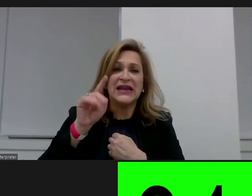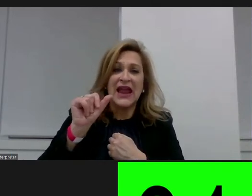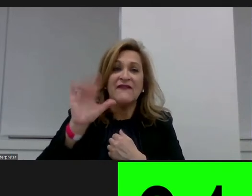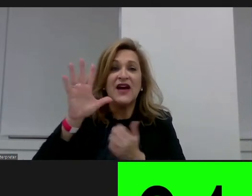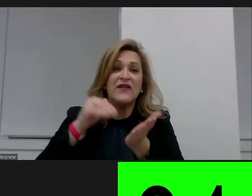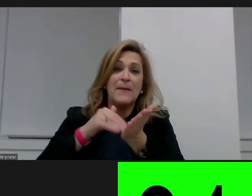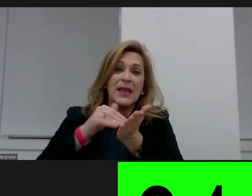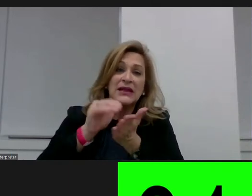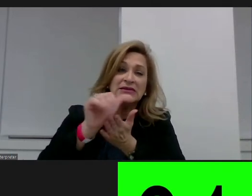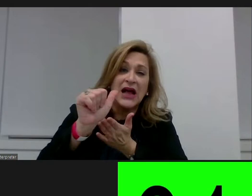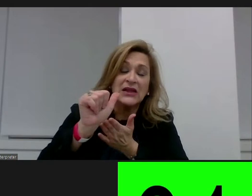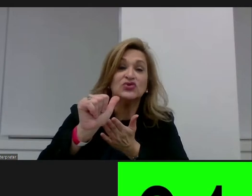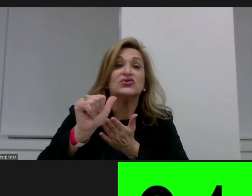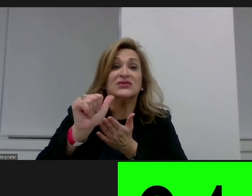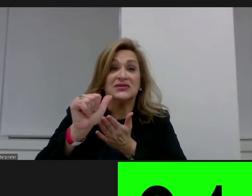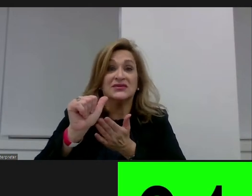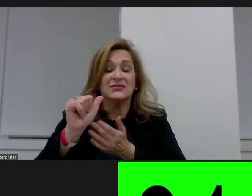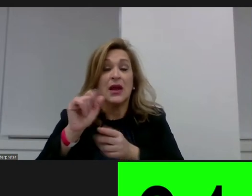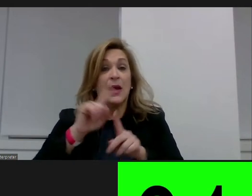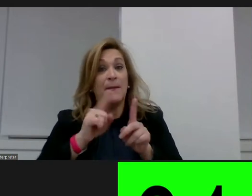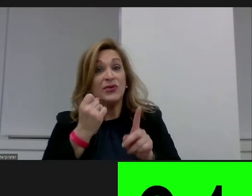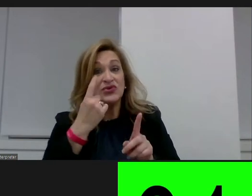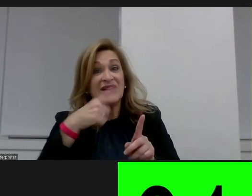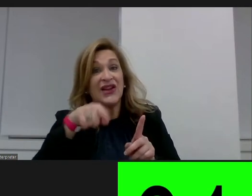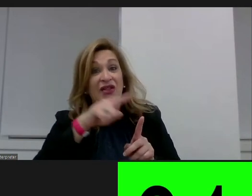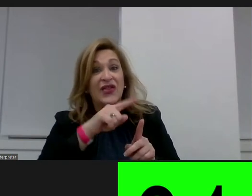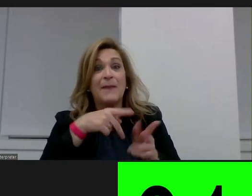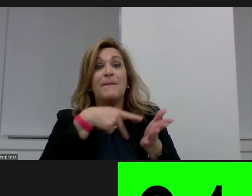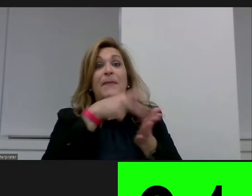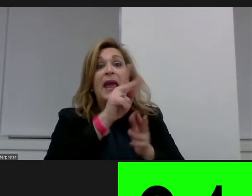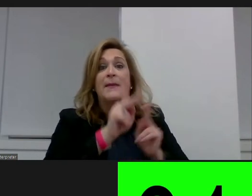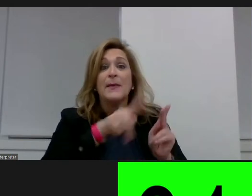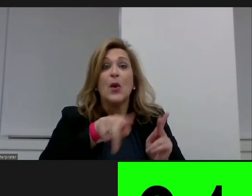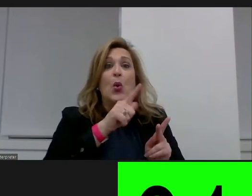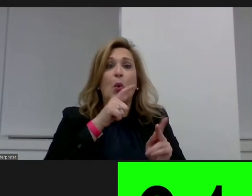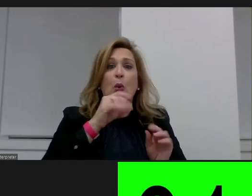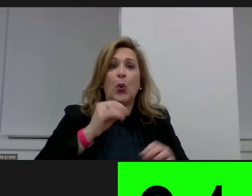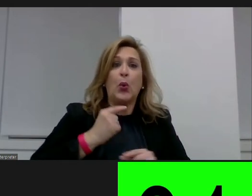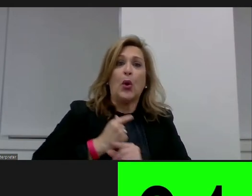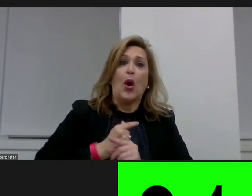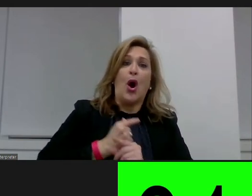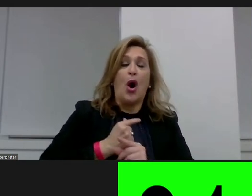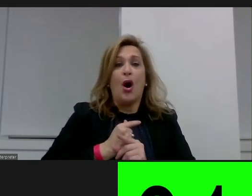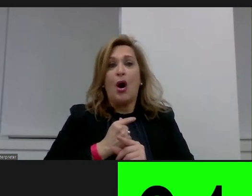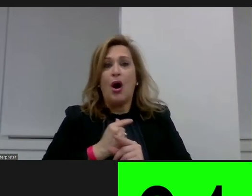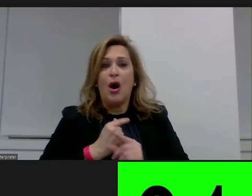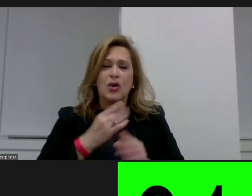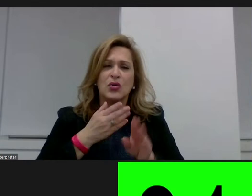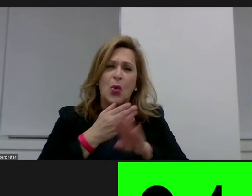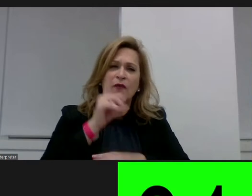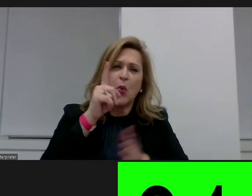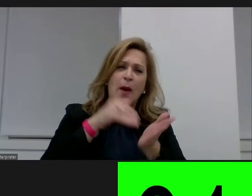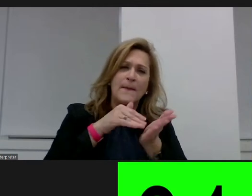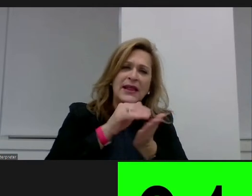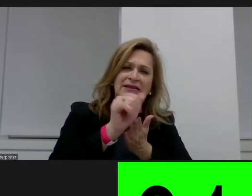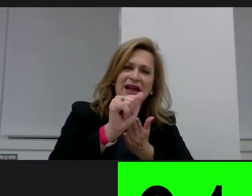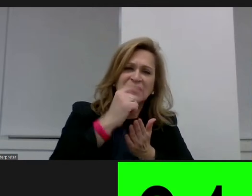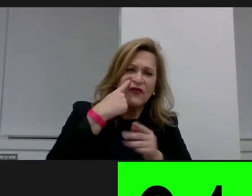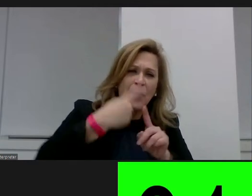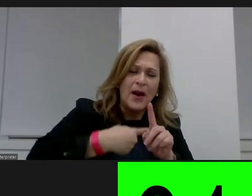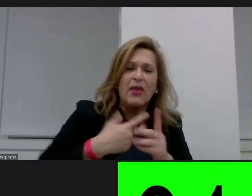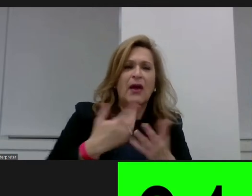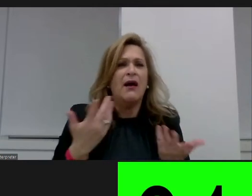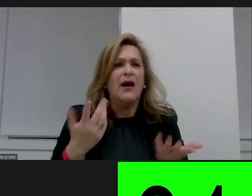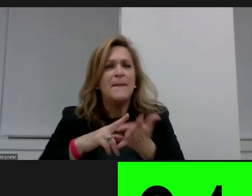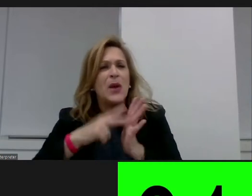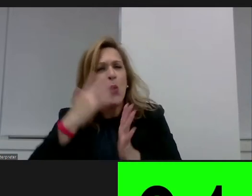time, they're paying unarmed security guards $1 million a month. How about the $3.3 million per year on Wi-Fi for buses? Did